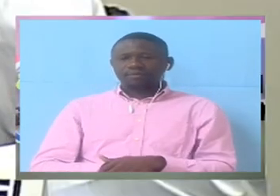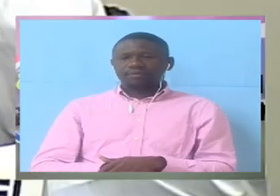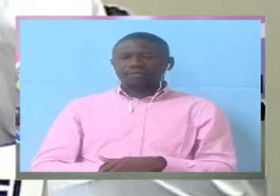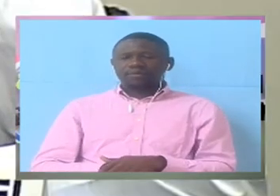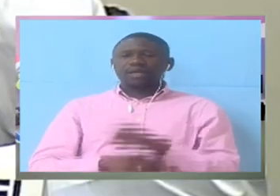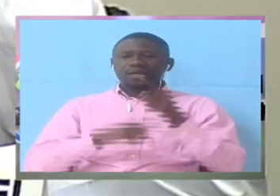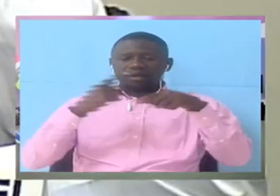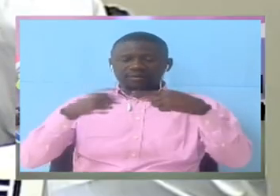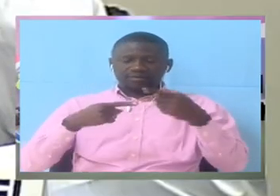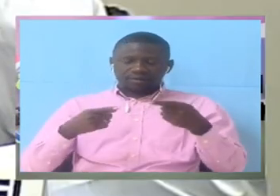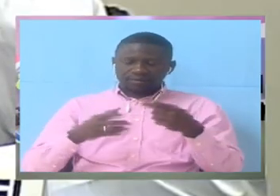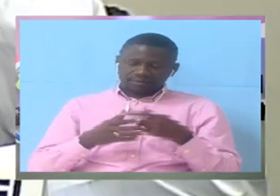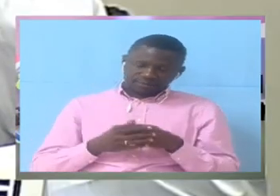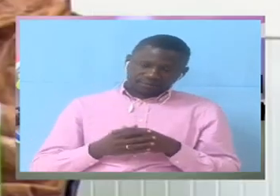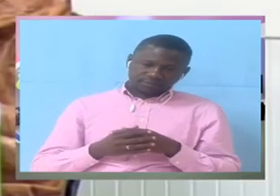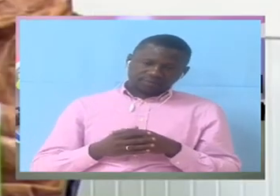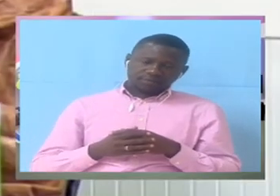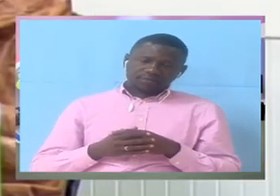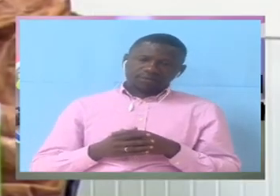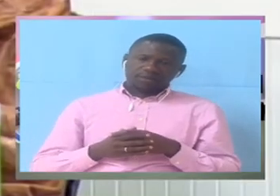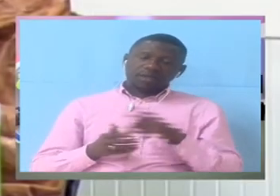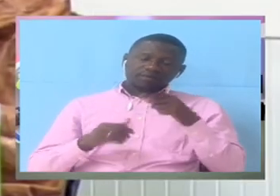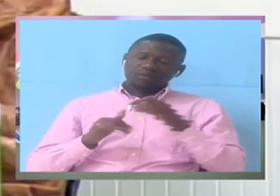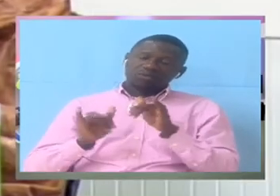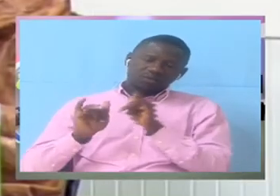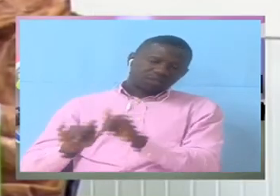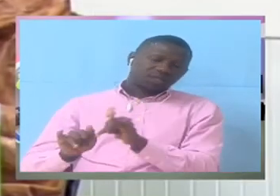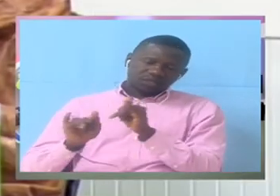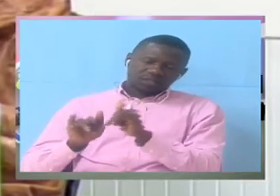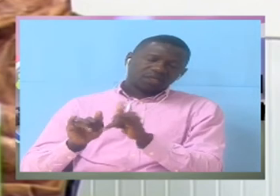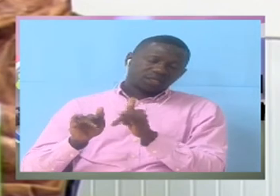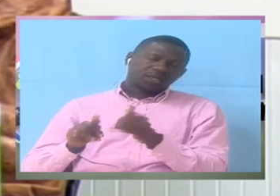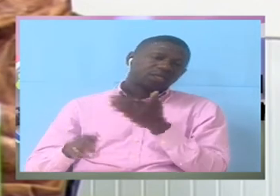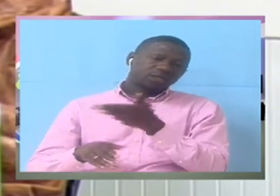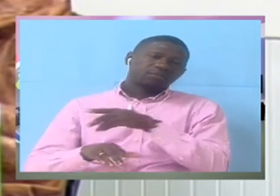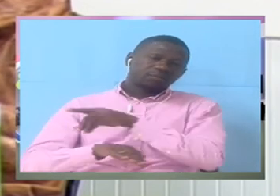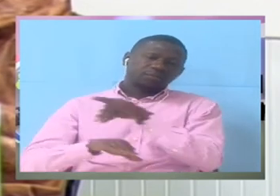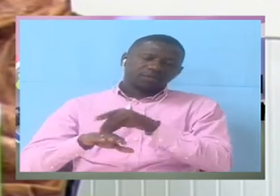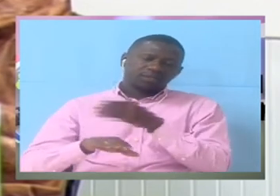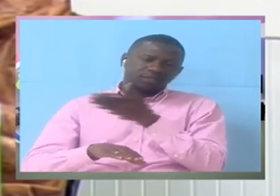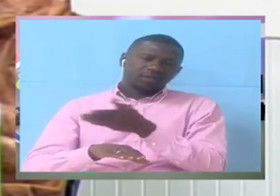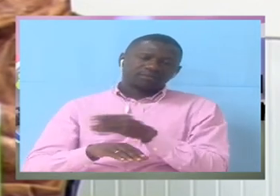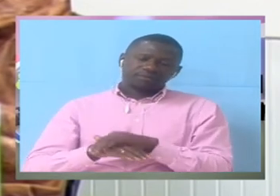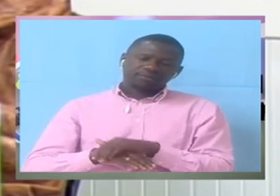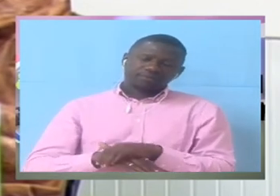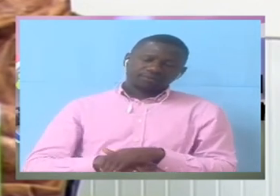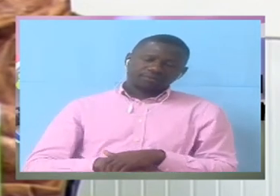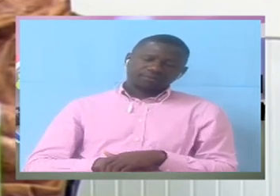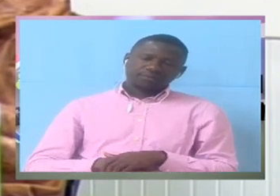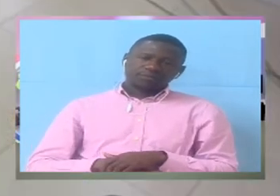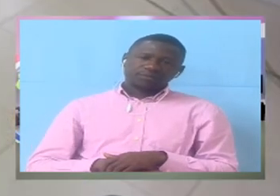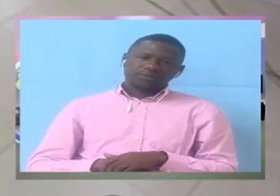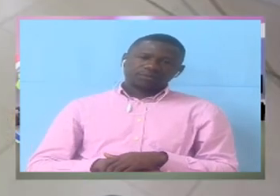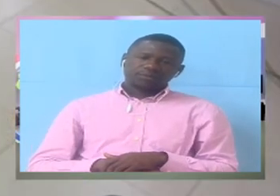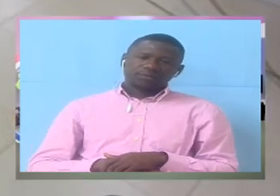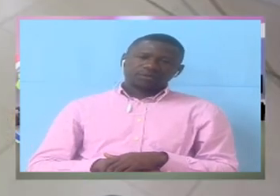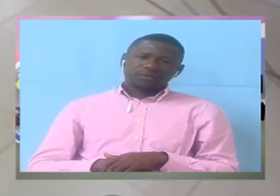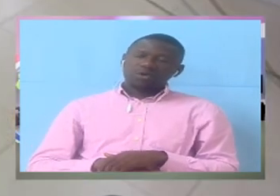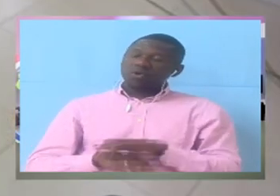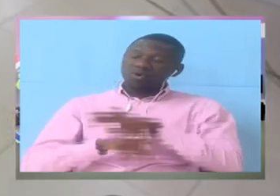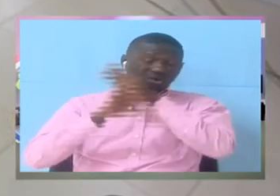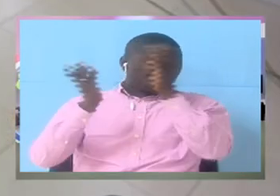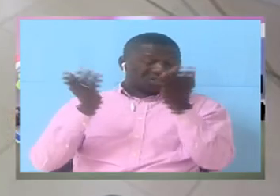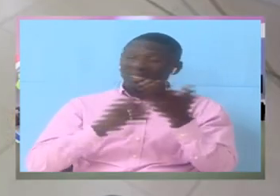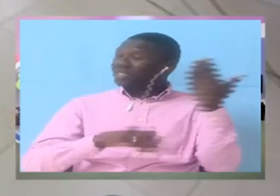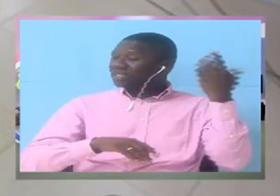thereafter? Kola. The base in Moroto. That's where we were based. Only Owato be Manku Goyet.